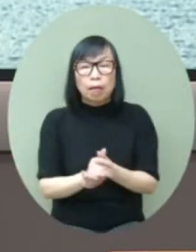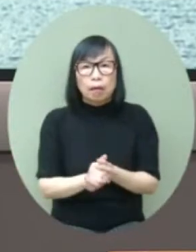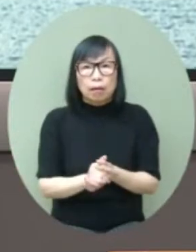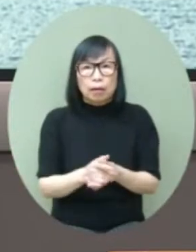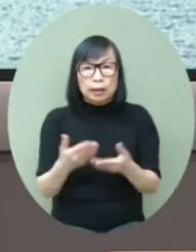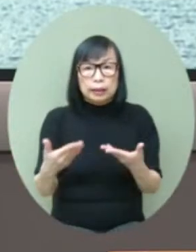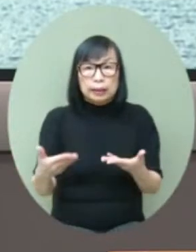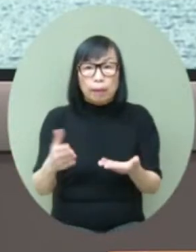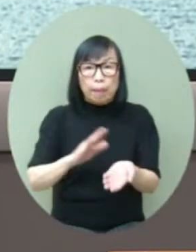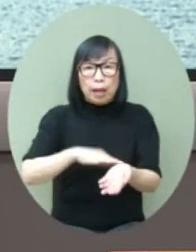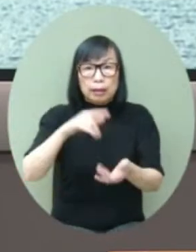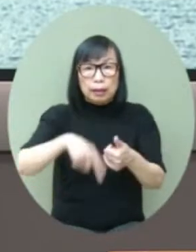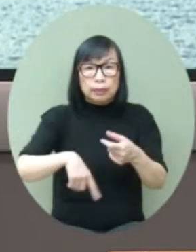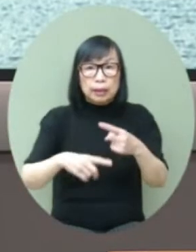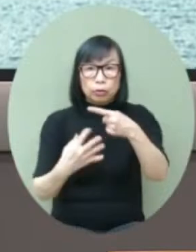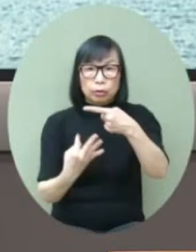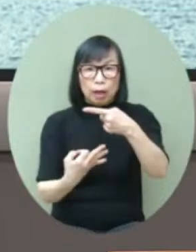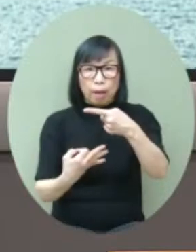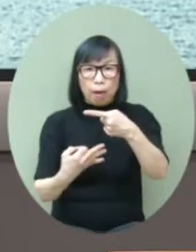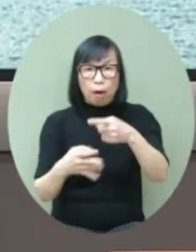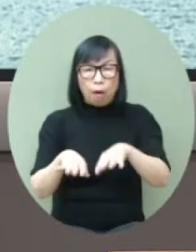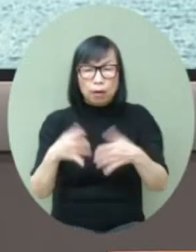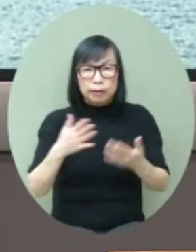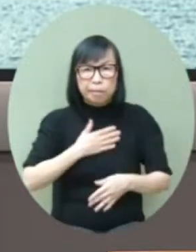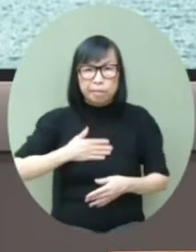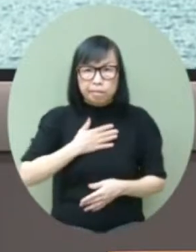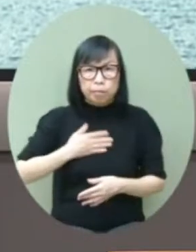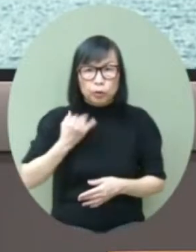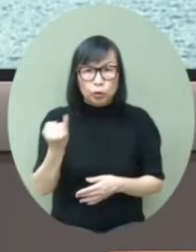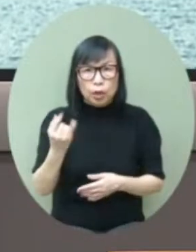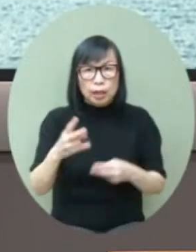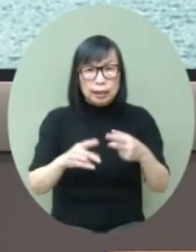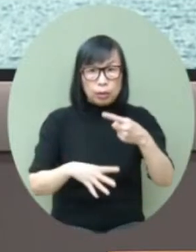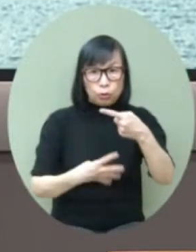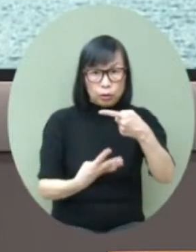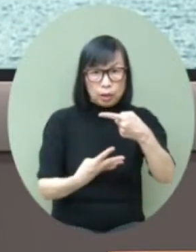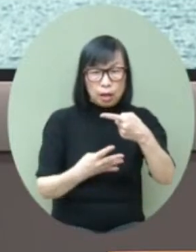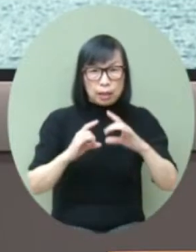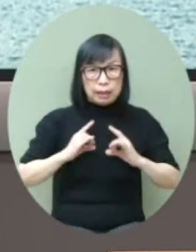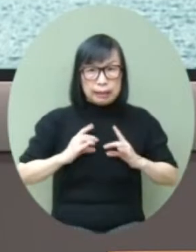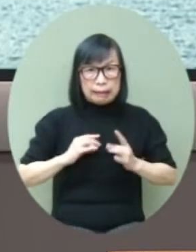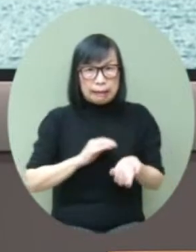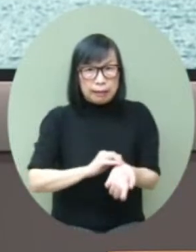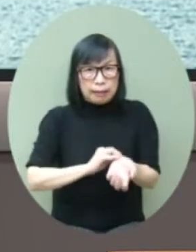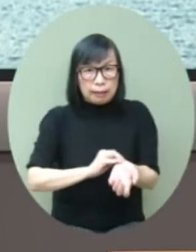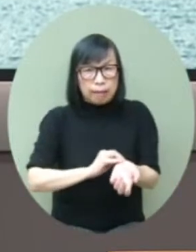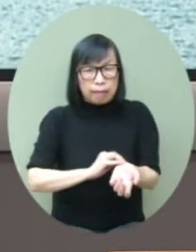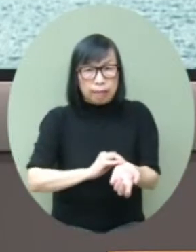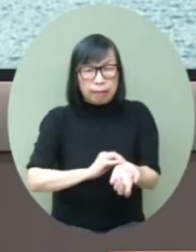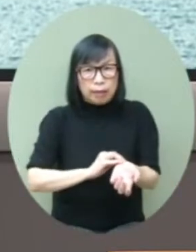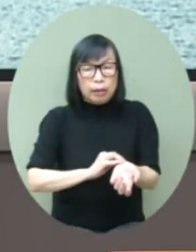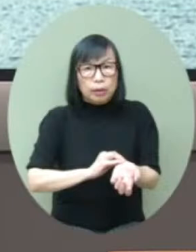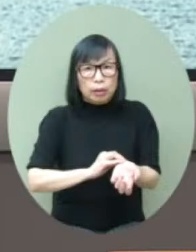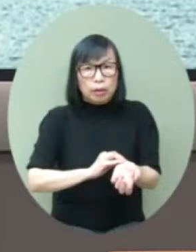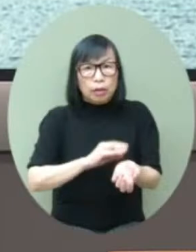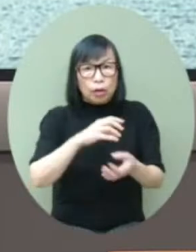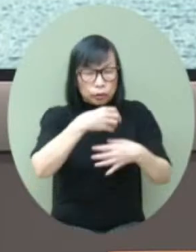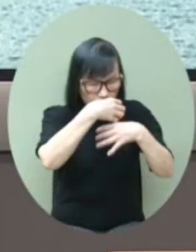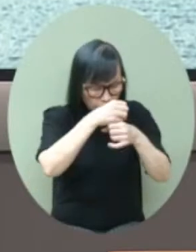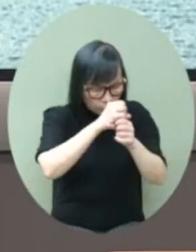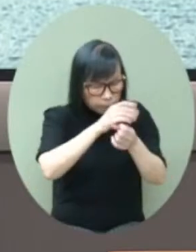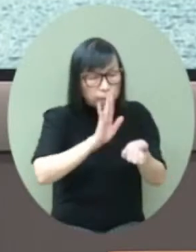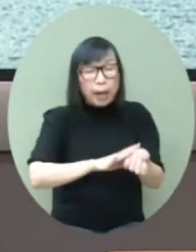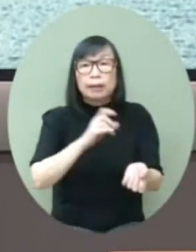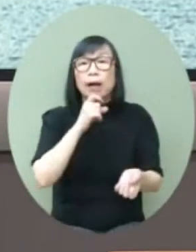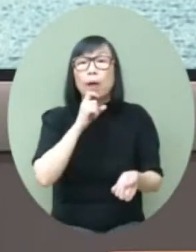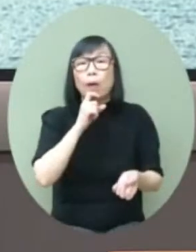also having a meal there. This patient started to develop symptoms on the 3rd of January. She attended a private doctor on the 4th